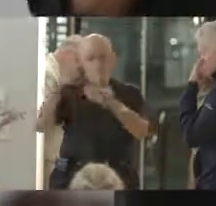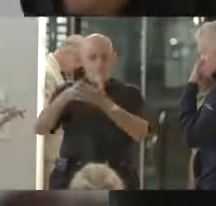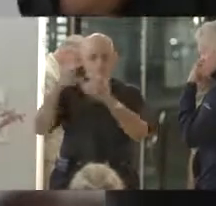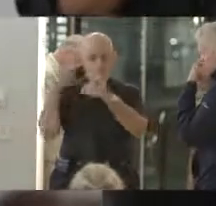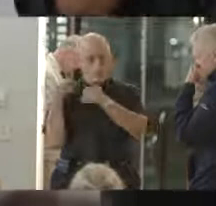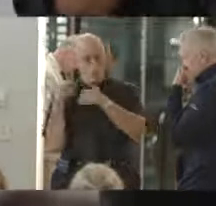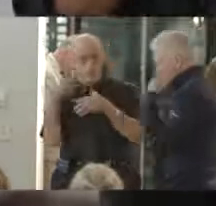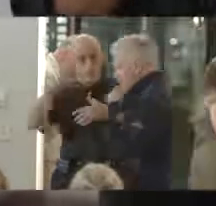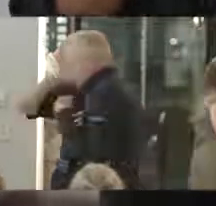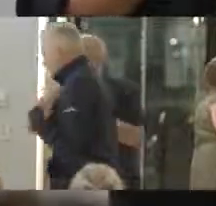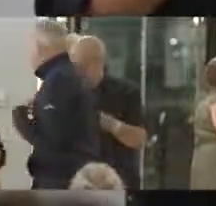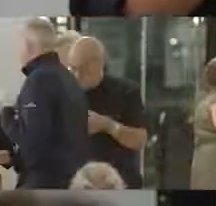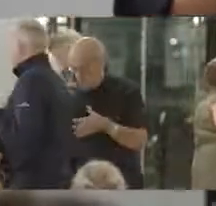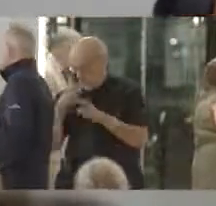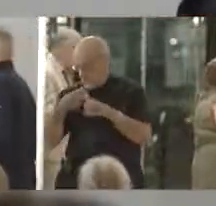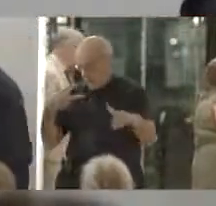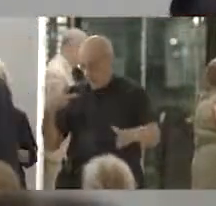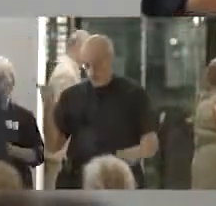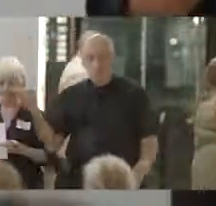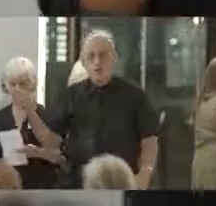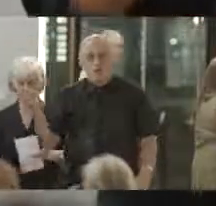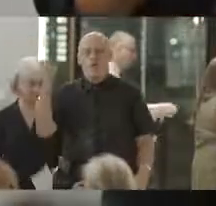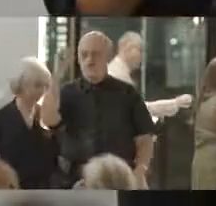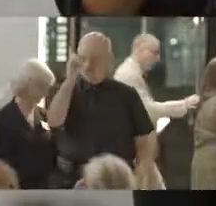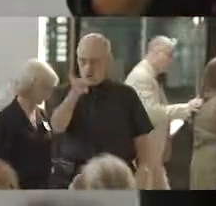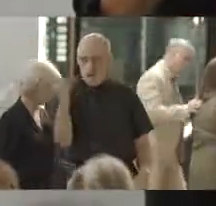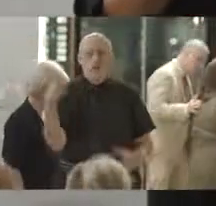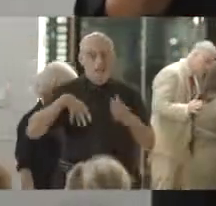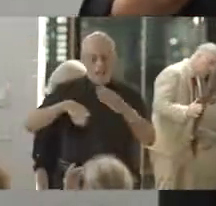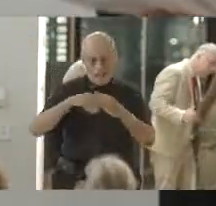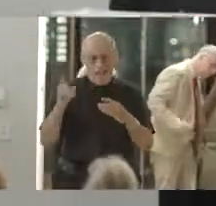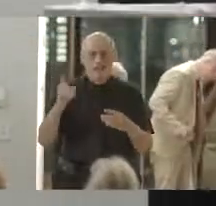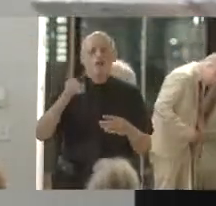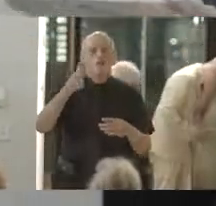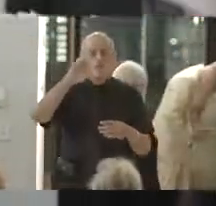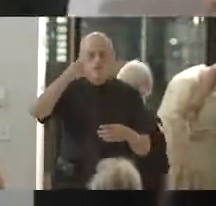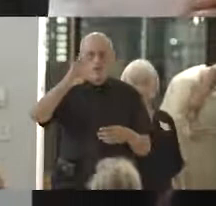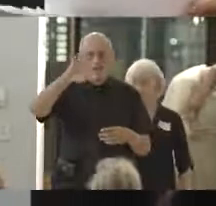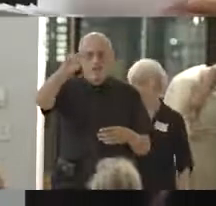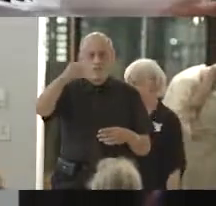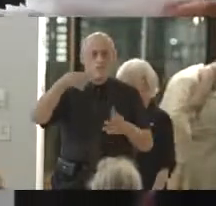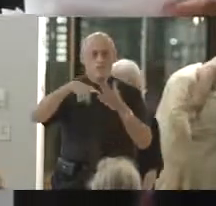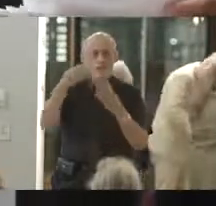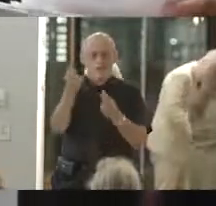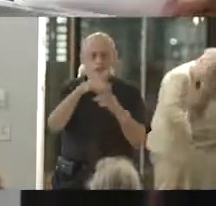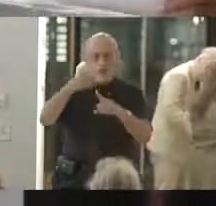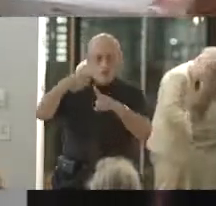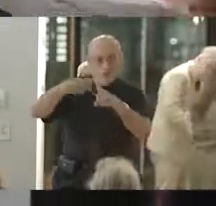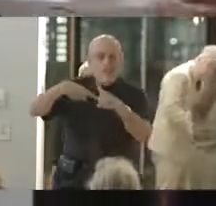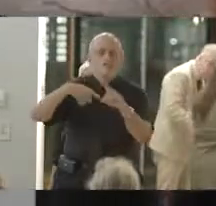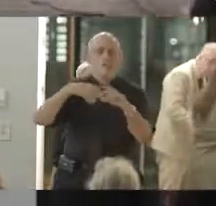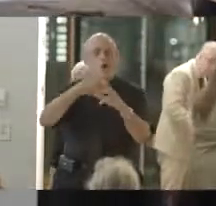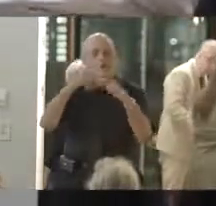for it. Vijay, do you want to add to that? That's right, Gwen, and I just wanted to add, Brookfield does pay ground rent and pilot, and as